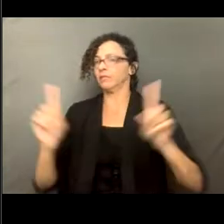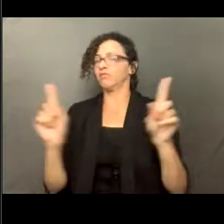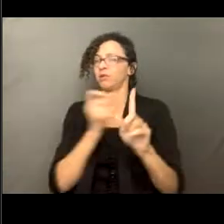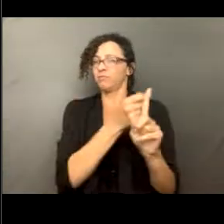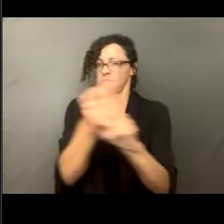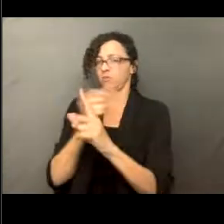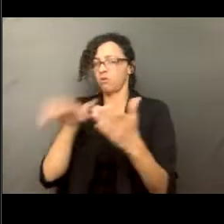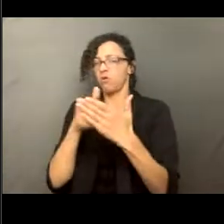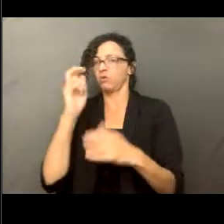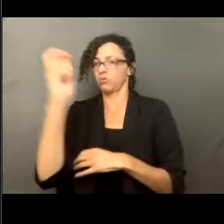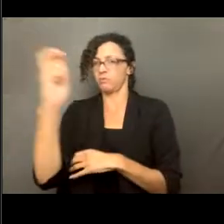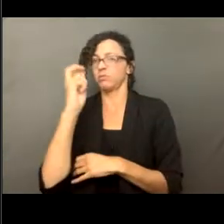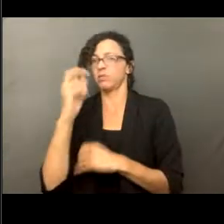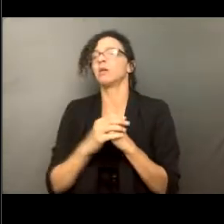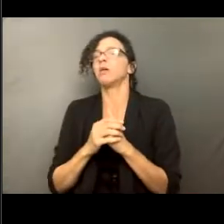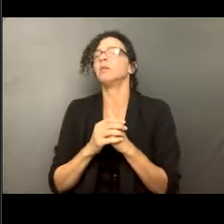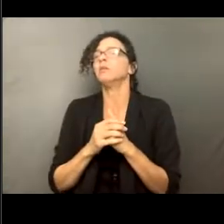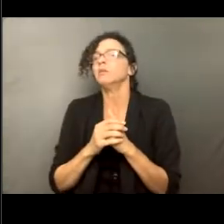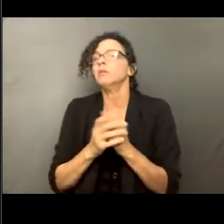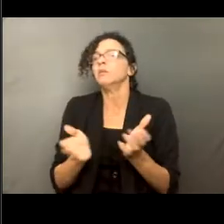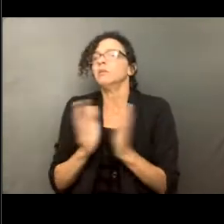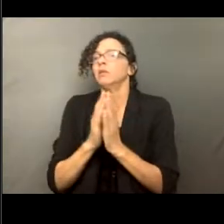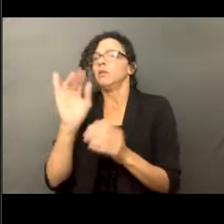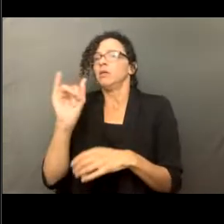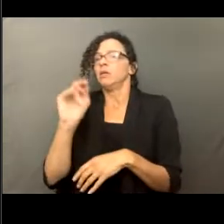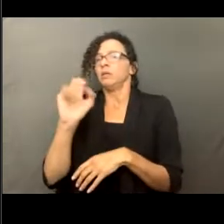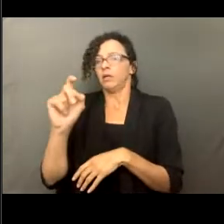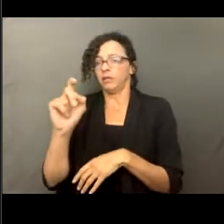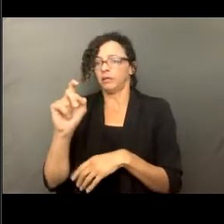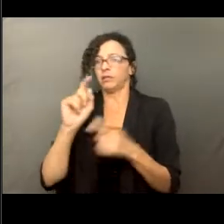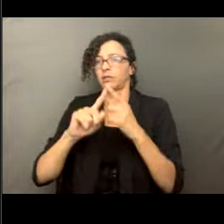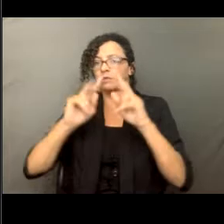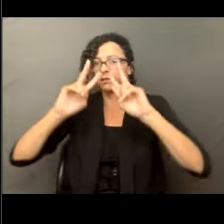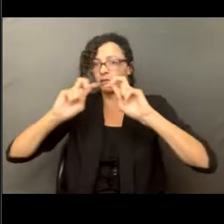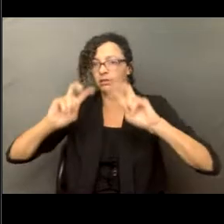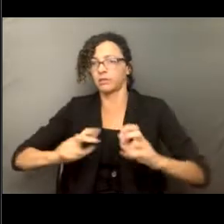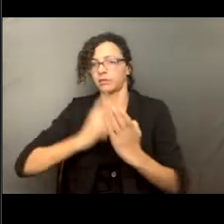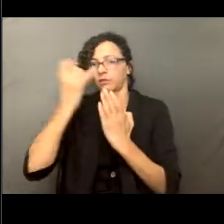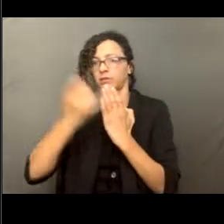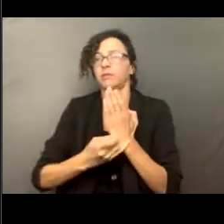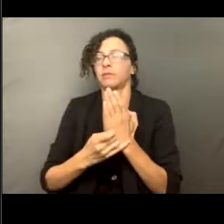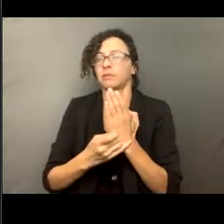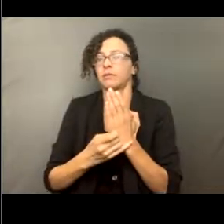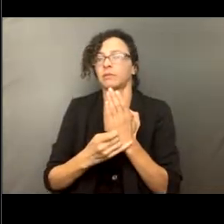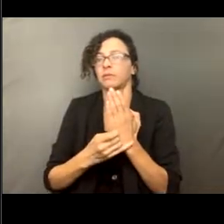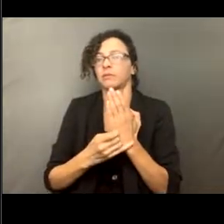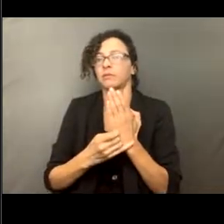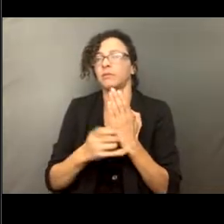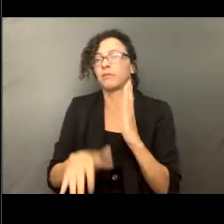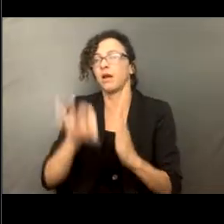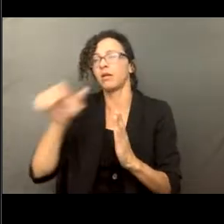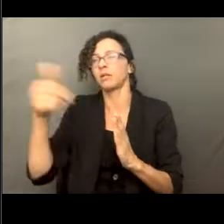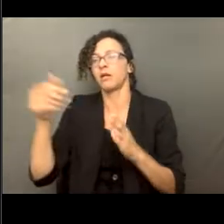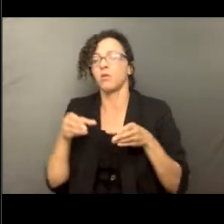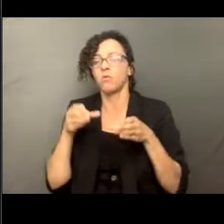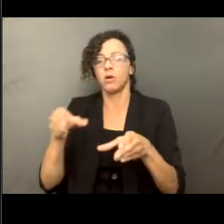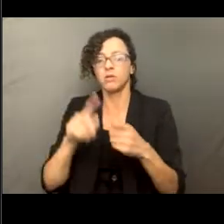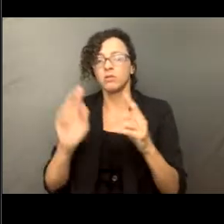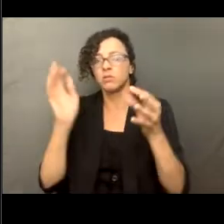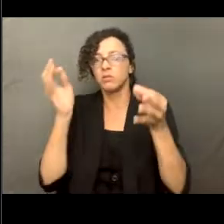the equity index focus on examining projects instead of populations would have offered a novel way to determine whether California is